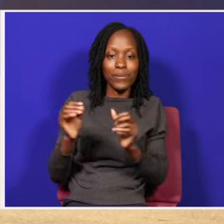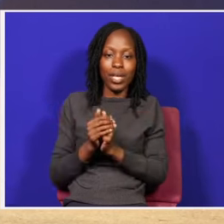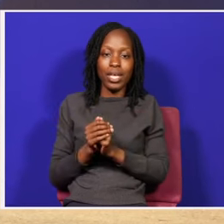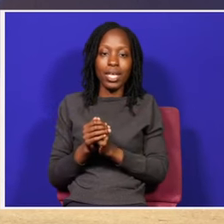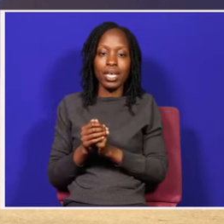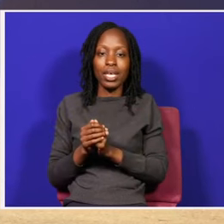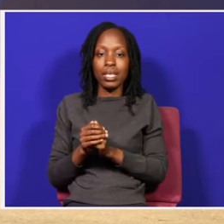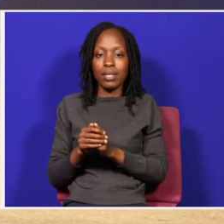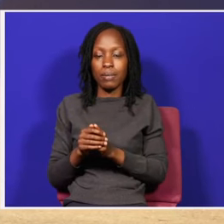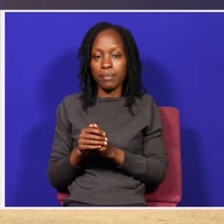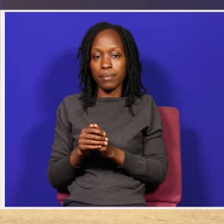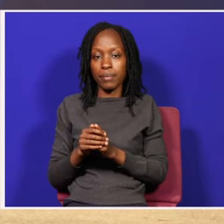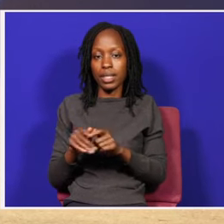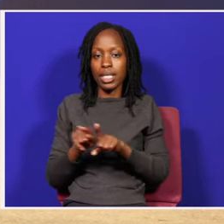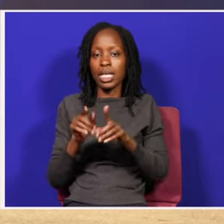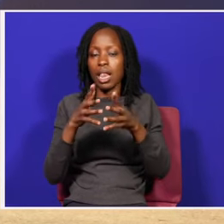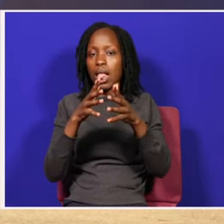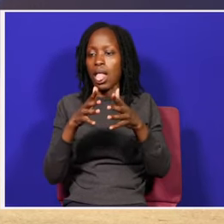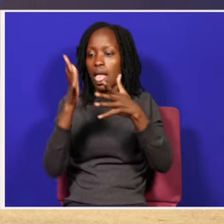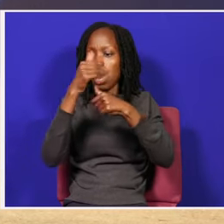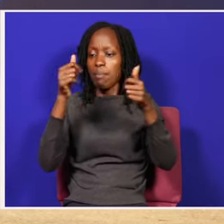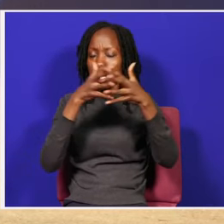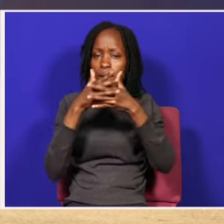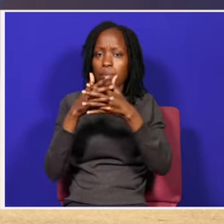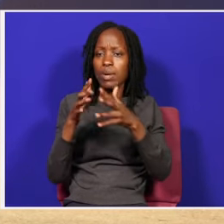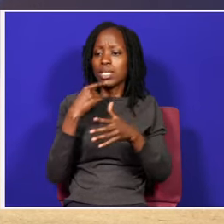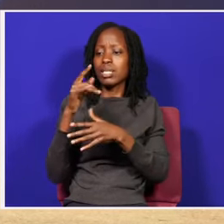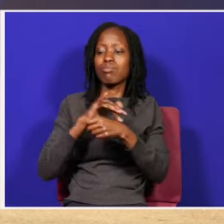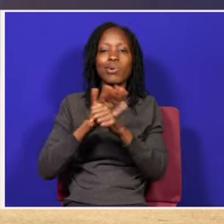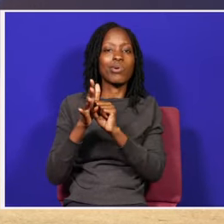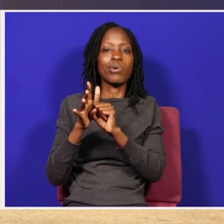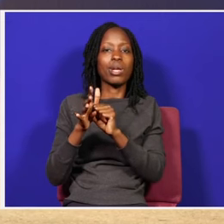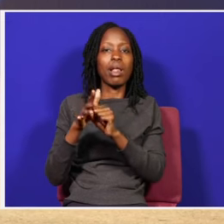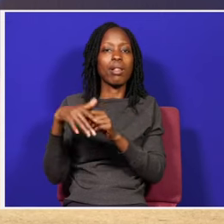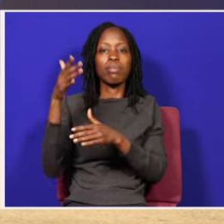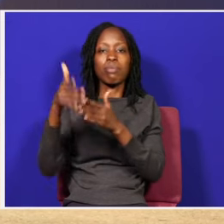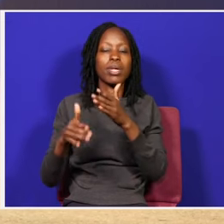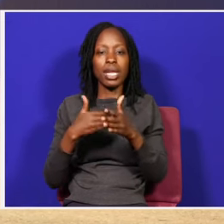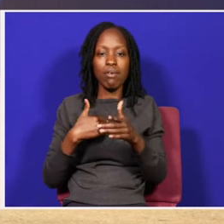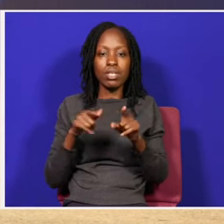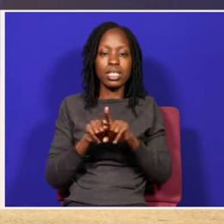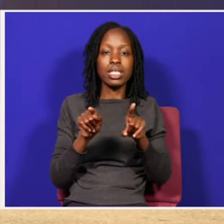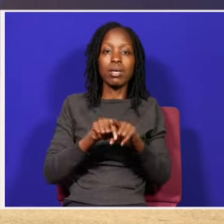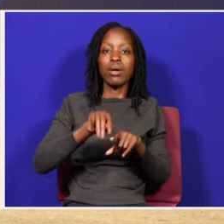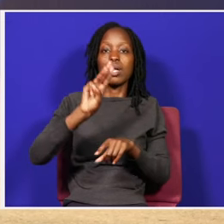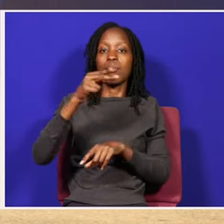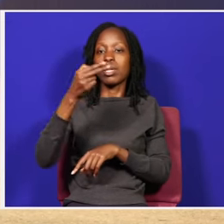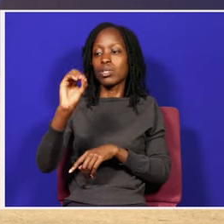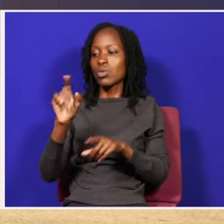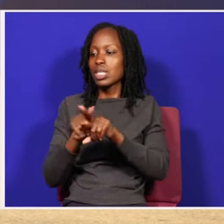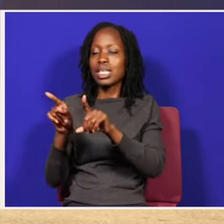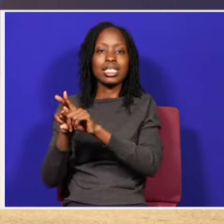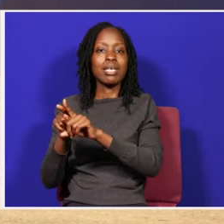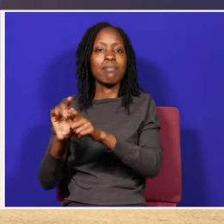Biden, by mid-year, announced that it was no longer a pandemic. And the World Health Organization very quickly followed suit and said the same